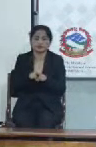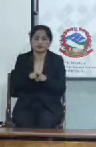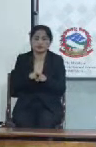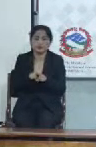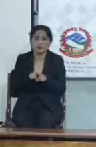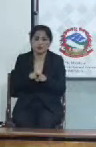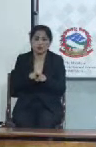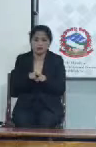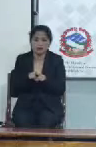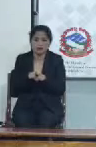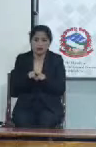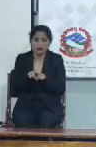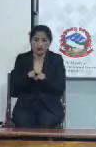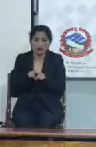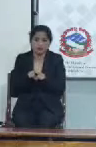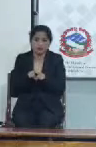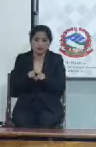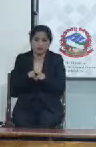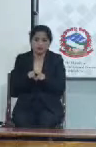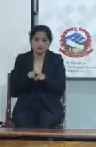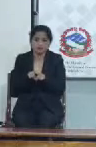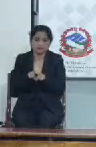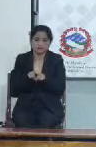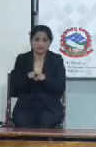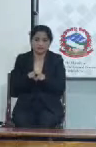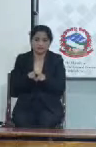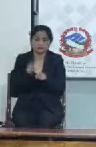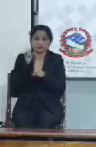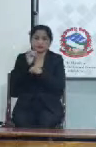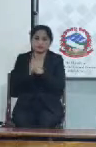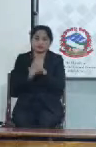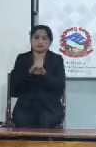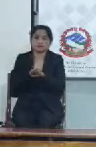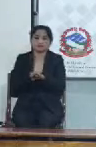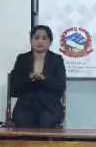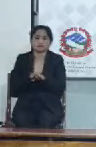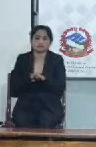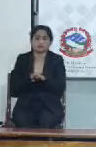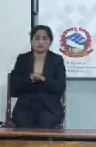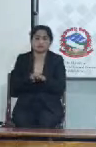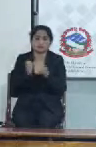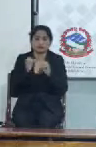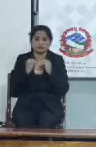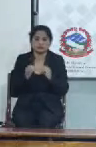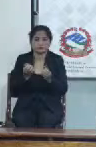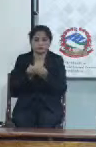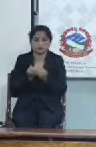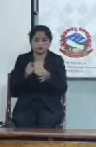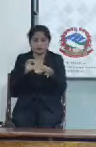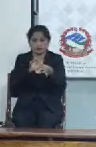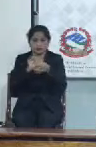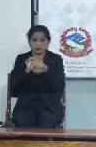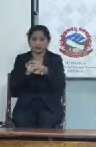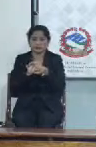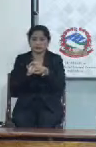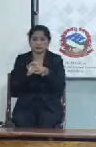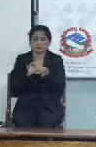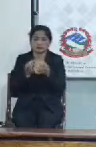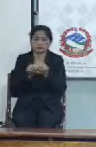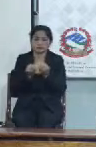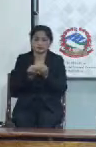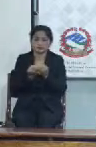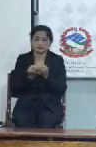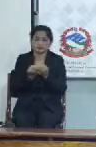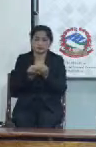optimum utilization of the resource, coordinate with the operators, and coordinating with the Nepal